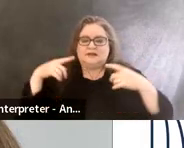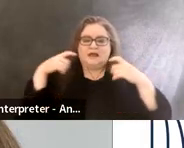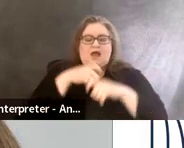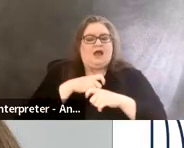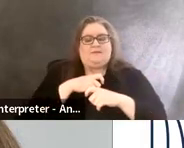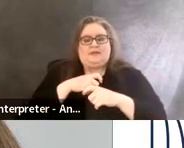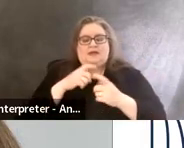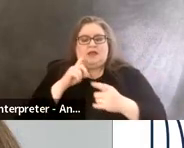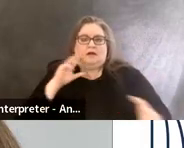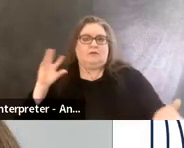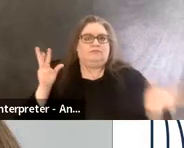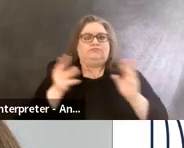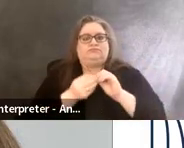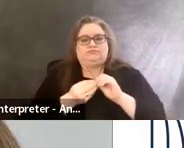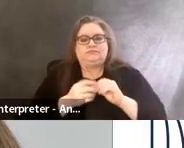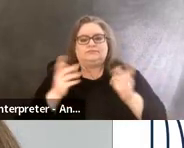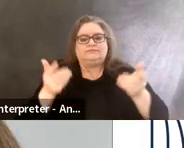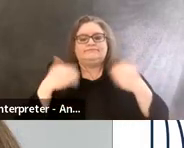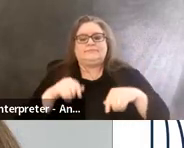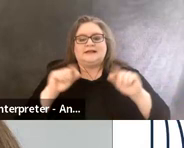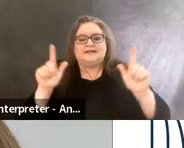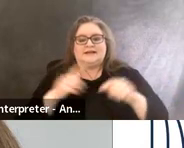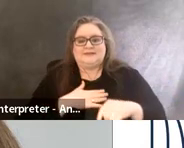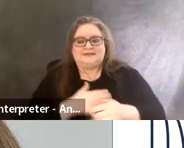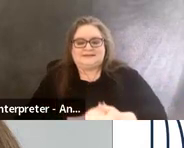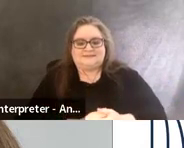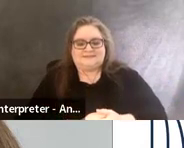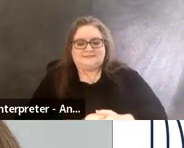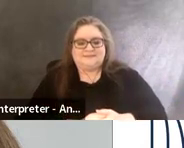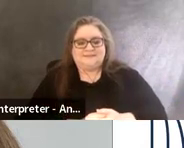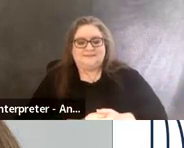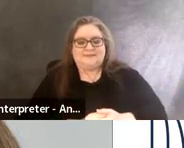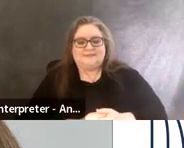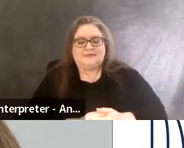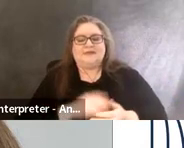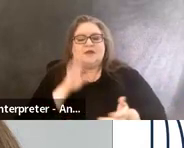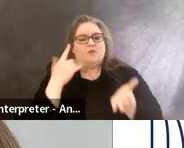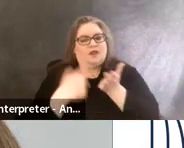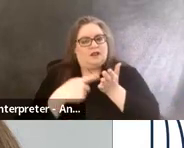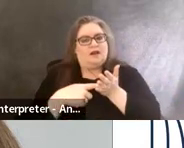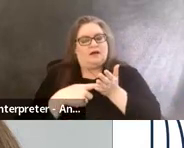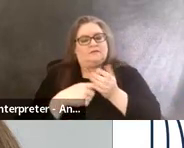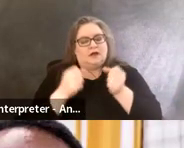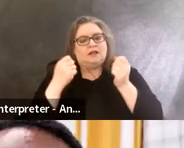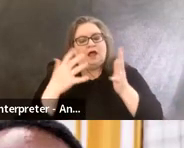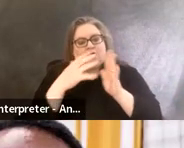Medicaid a whole. Next slide, please. I'm going to cover a lot of territory.